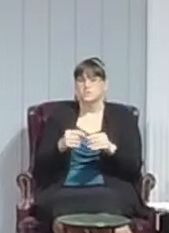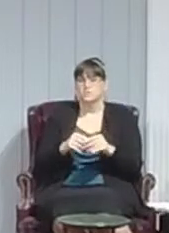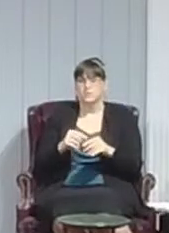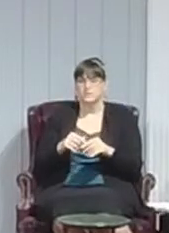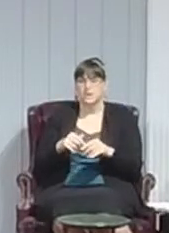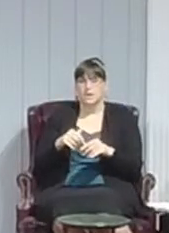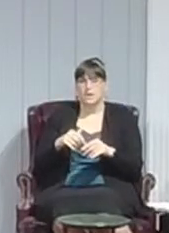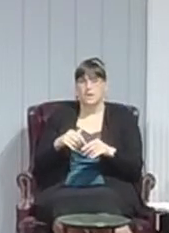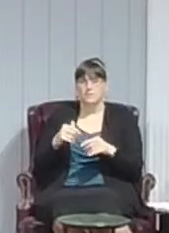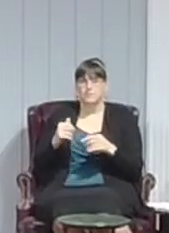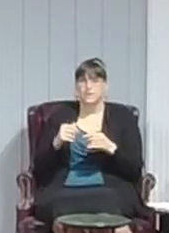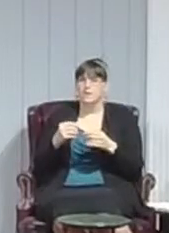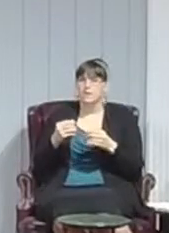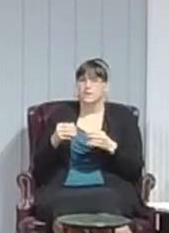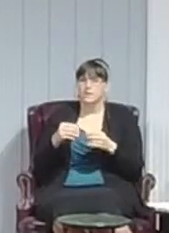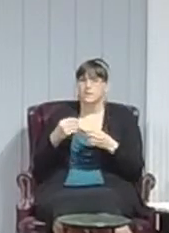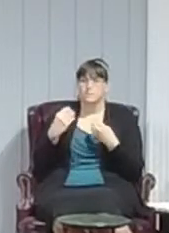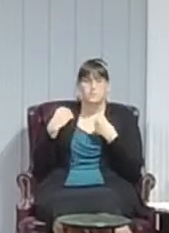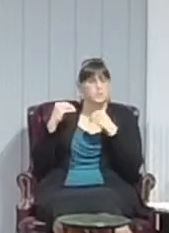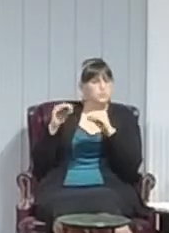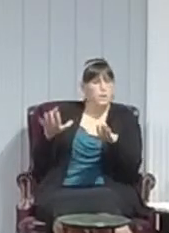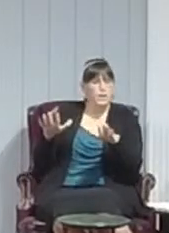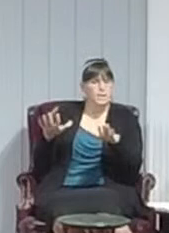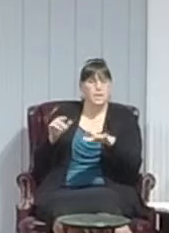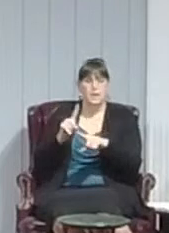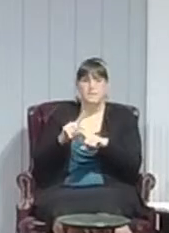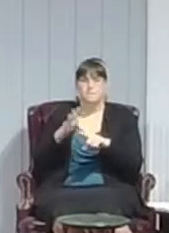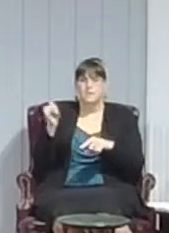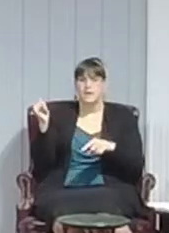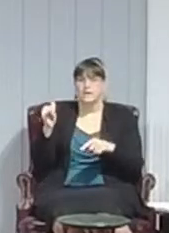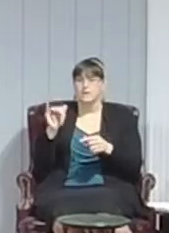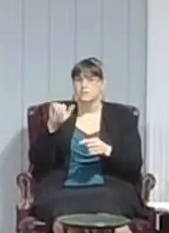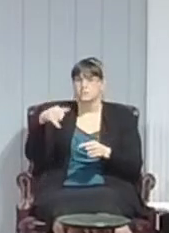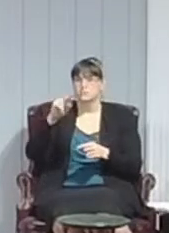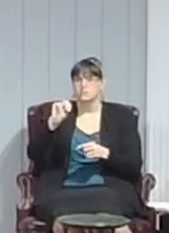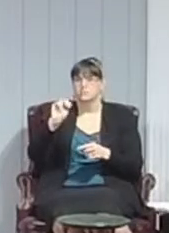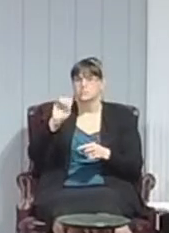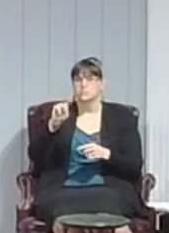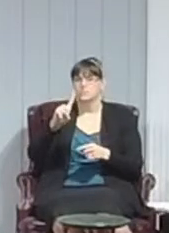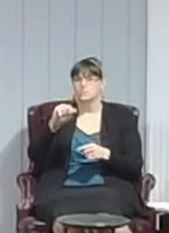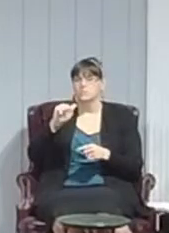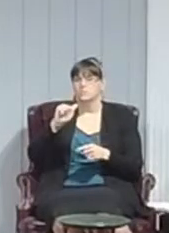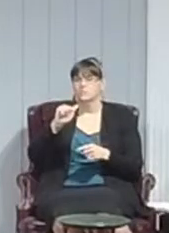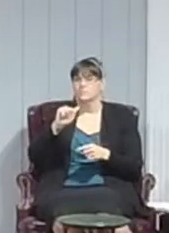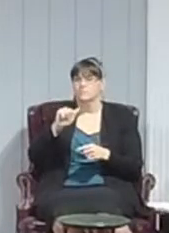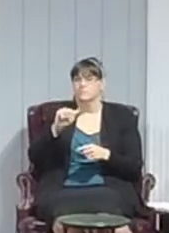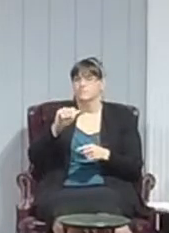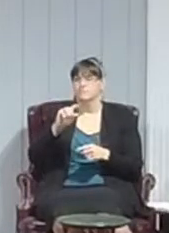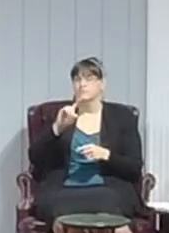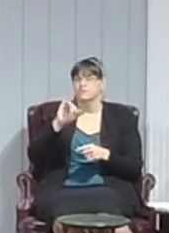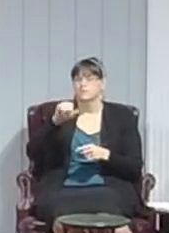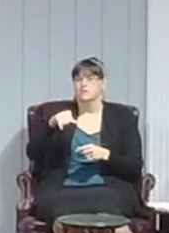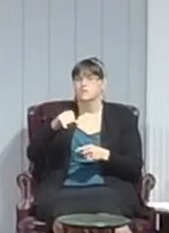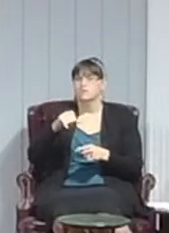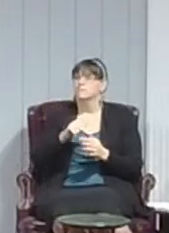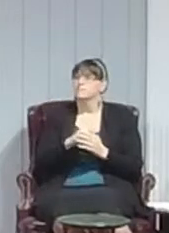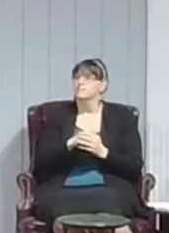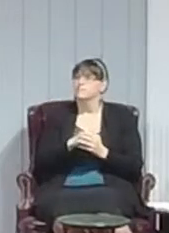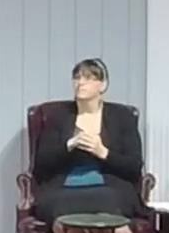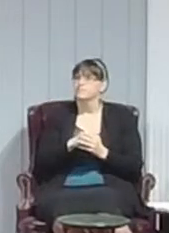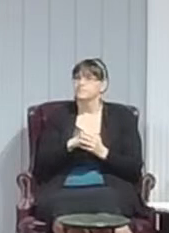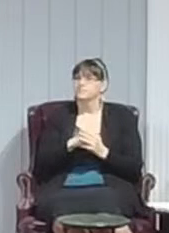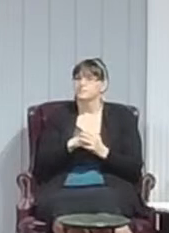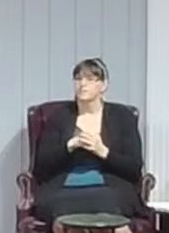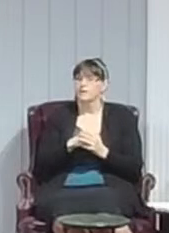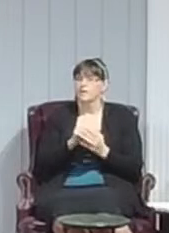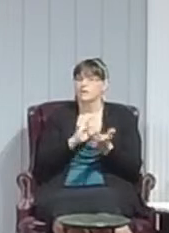trial, his crucifixion, all those things were drawing at hand. They're now at hand. Those things are happening. And Jesus says, have these things